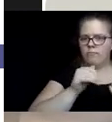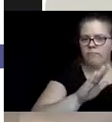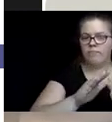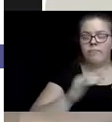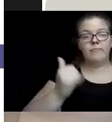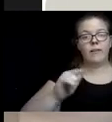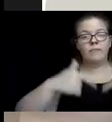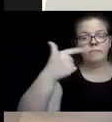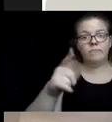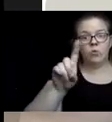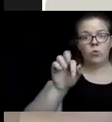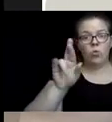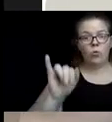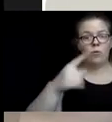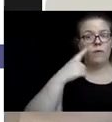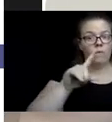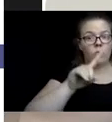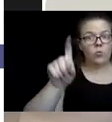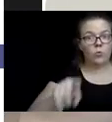turn it over for questions.